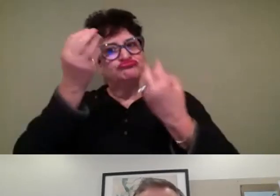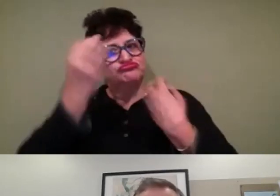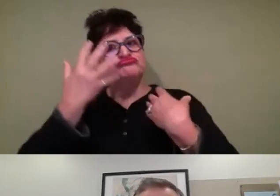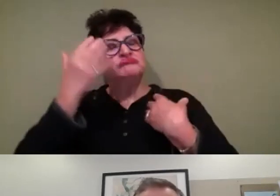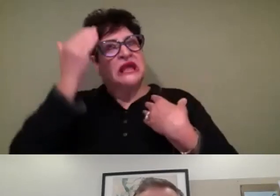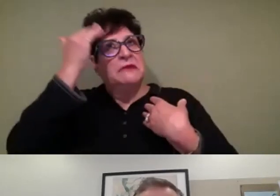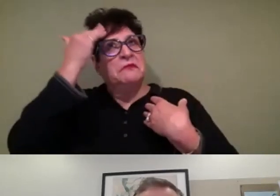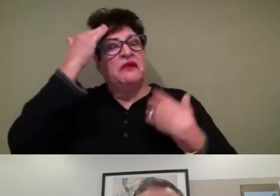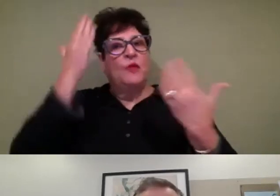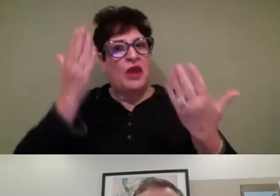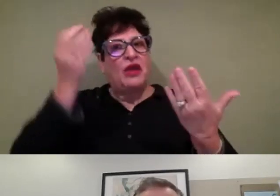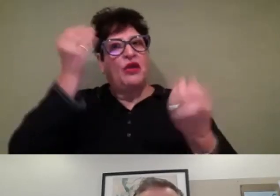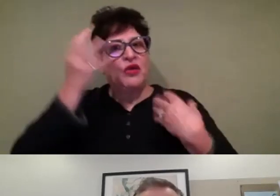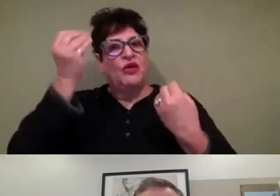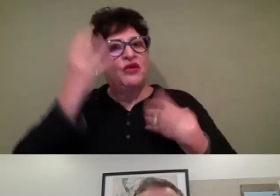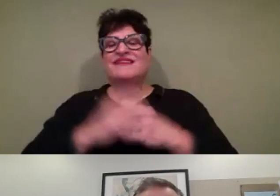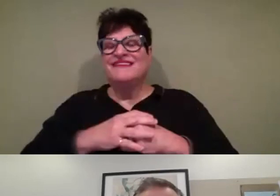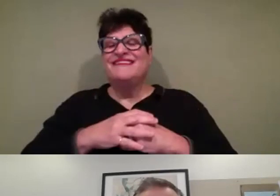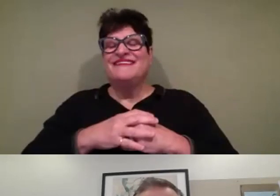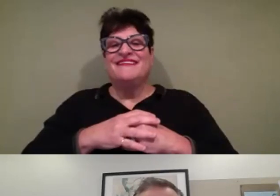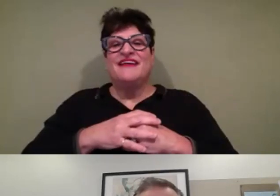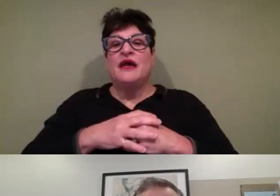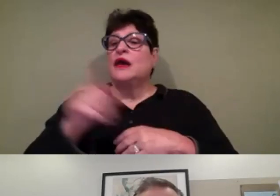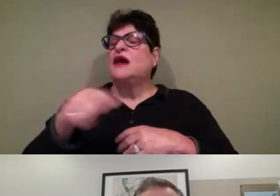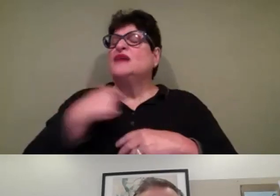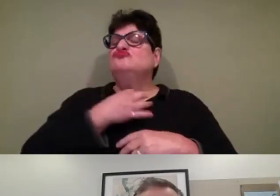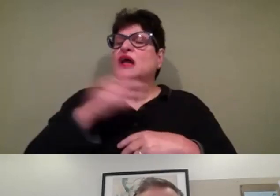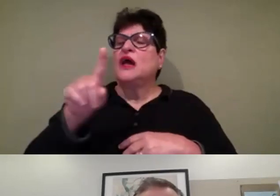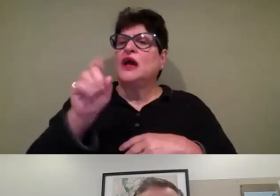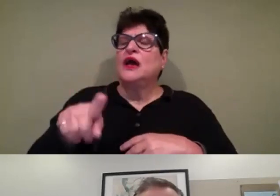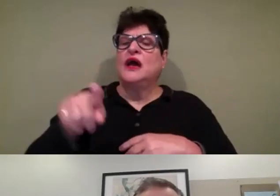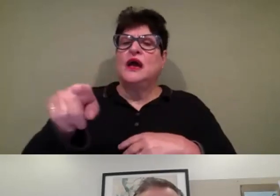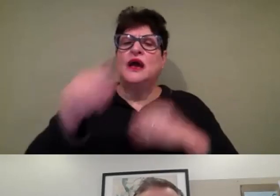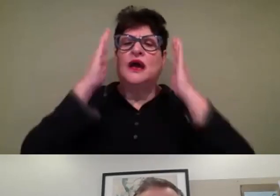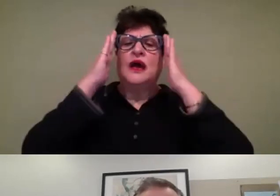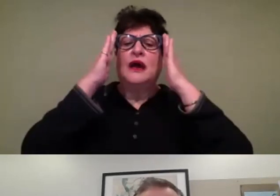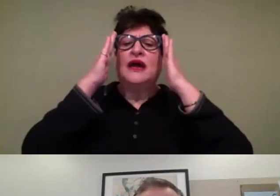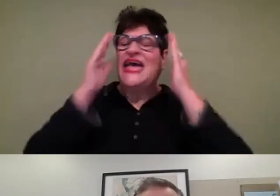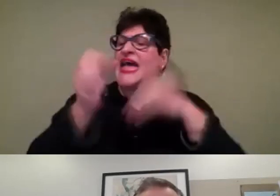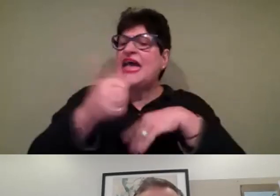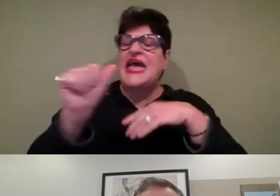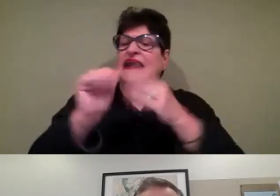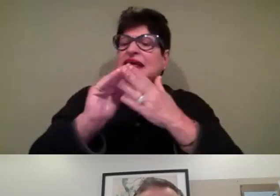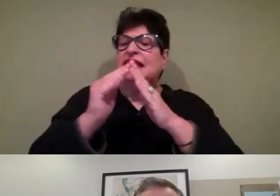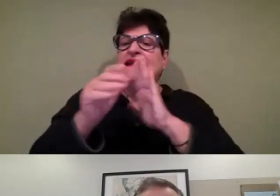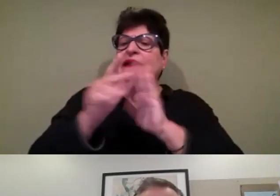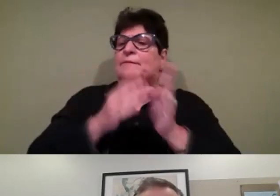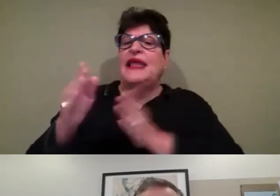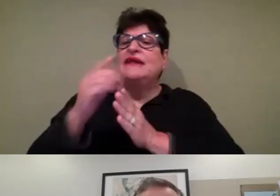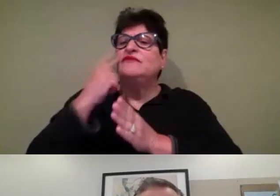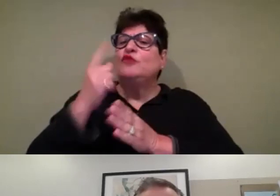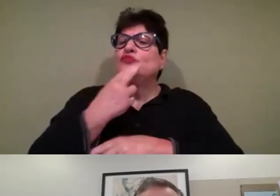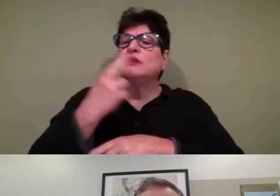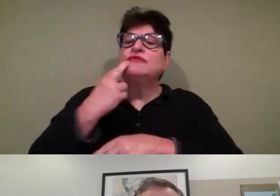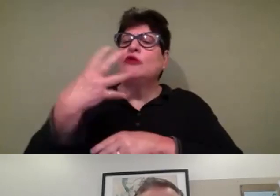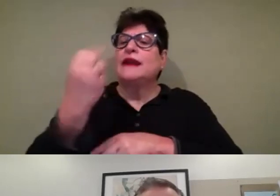that, and I hope that there are more to come. And my only question is about any city plans for outdoor dining, if you have any